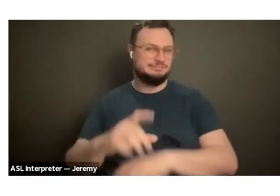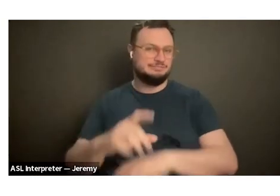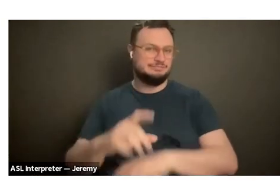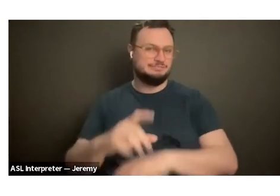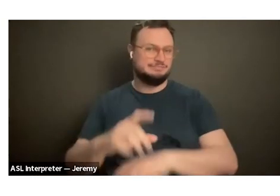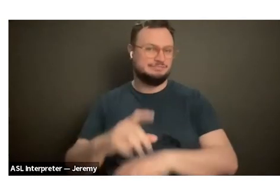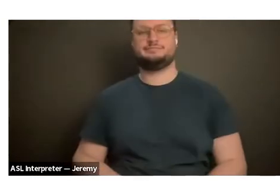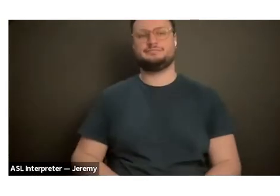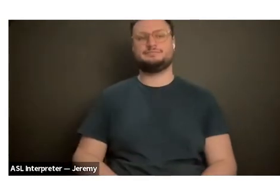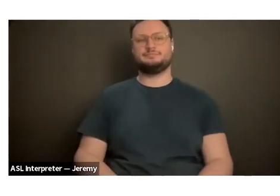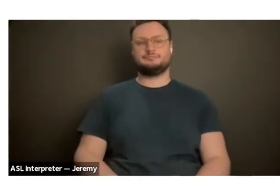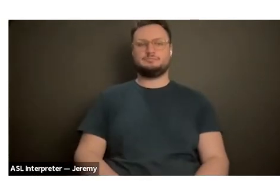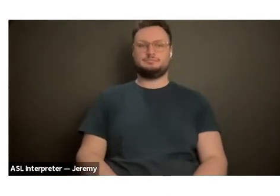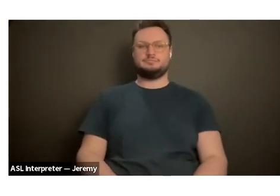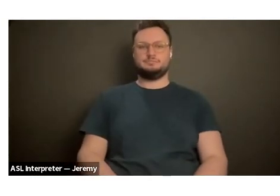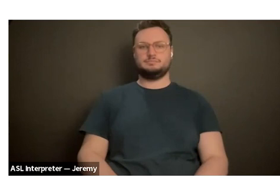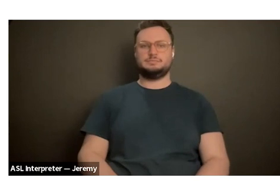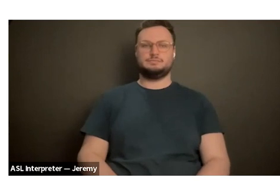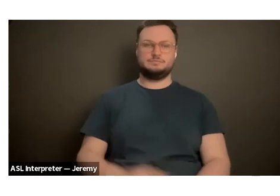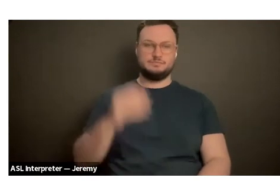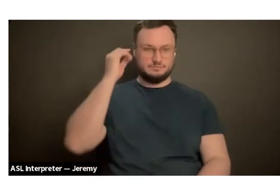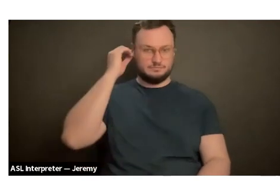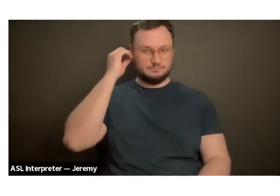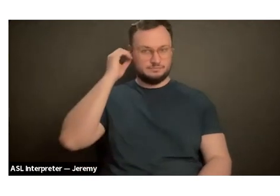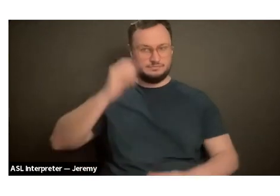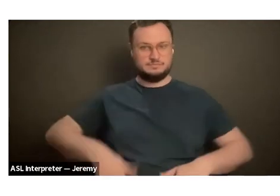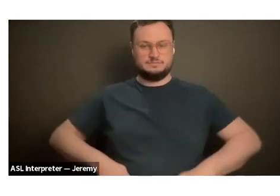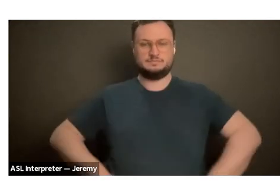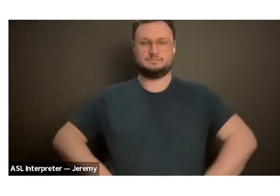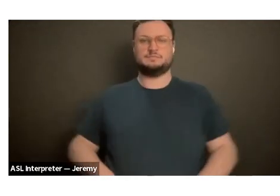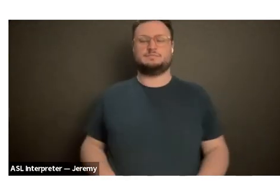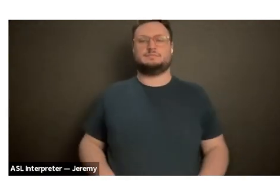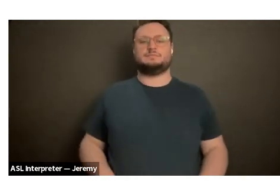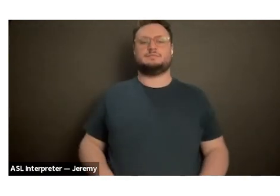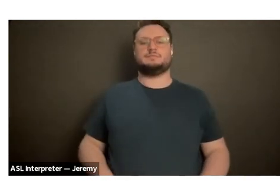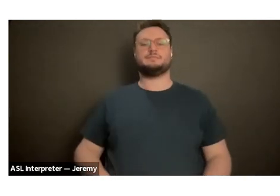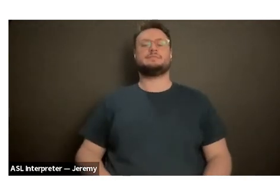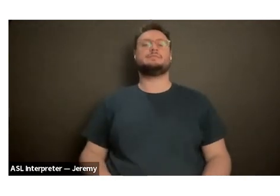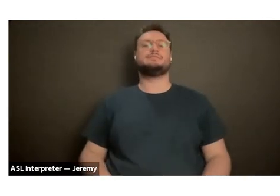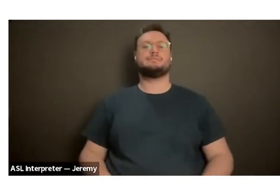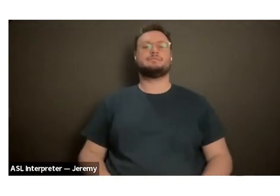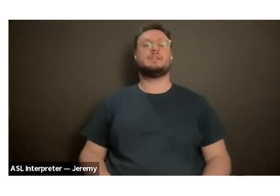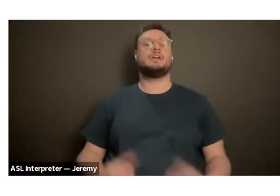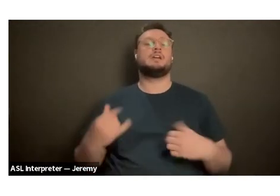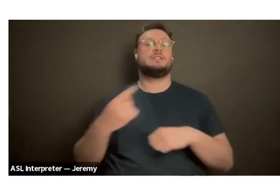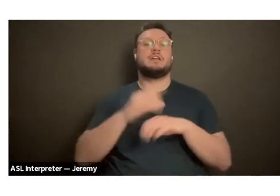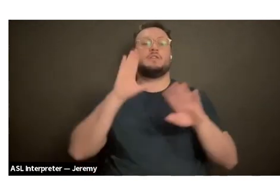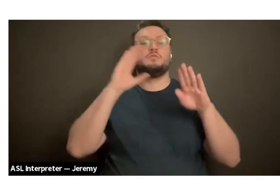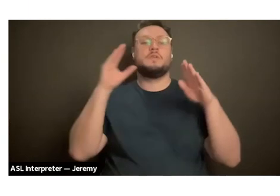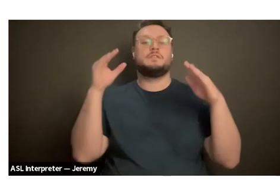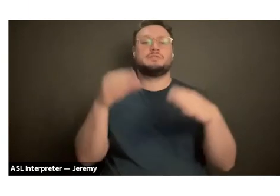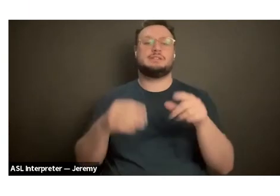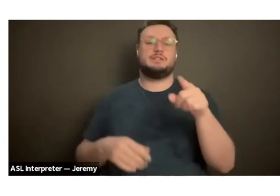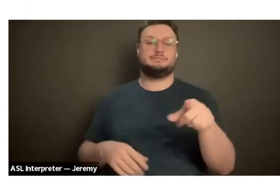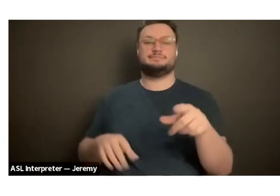So to start, I just wanted to highlight what we're covering in today's class. So we are going to explore how